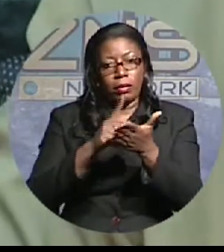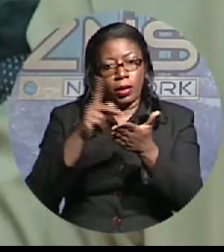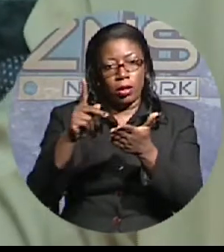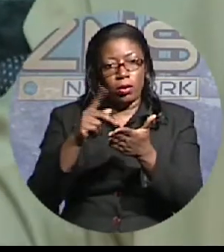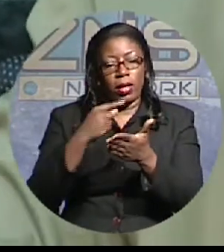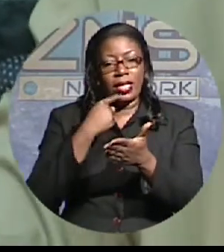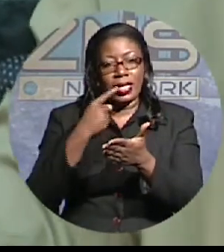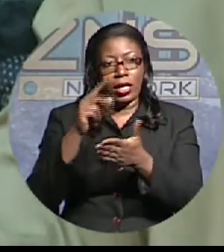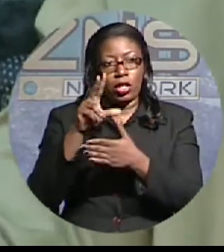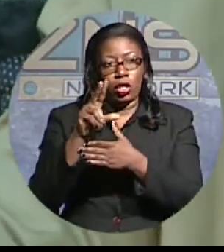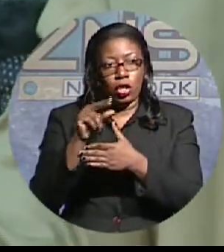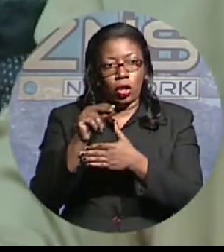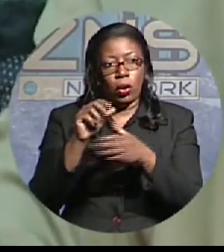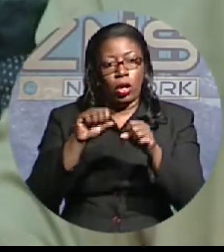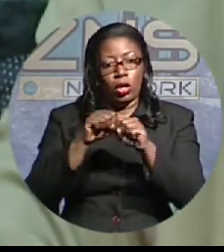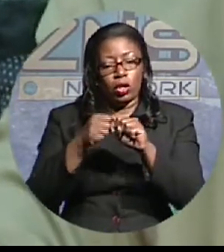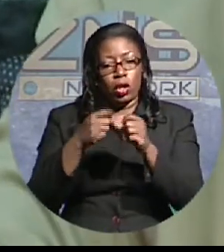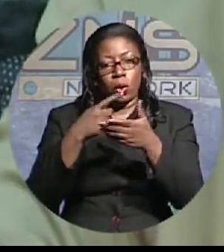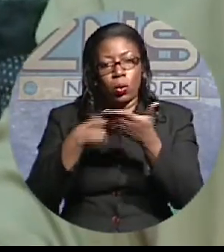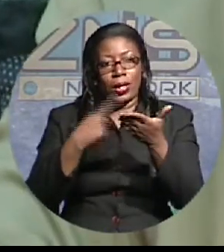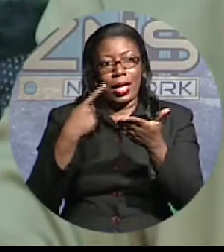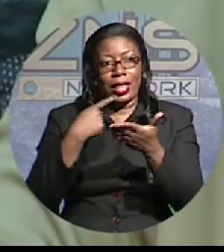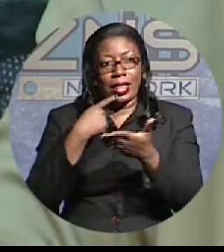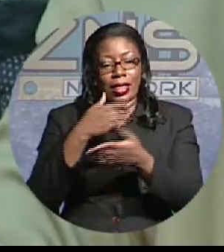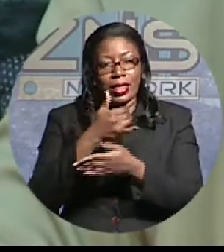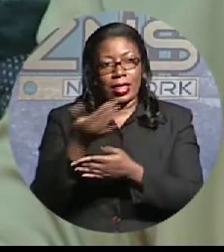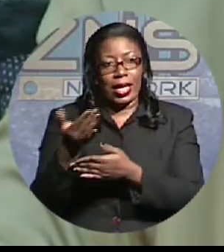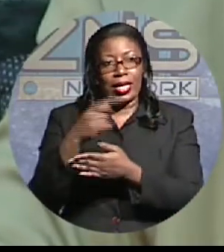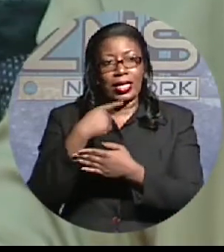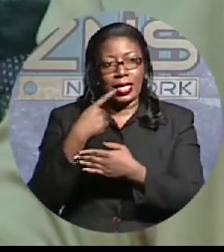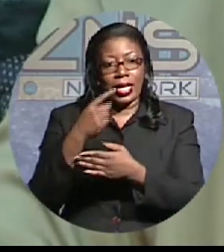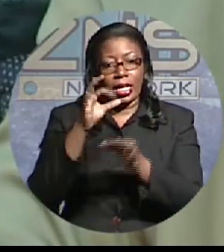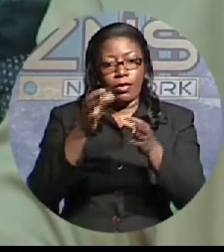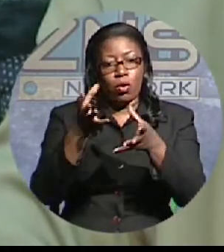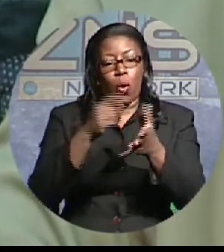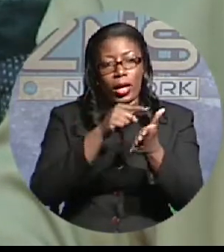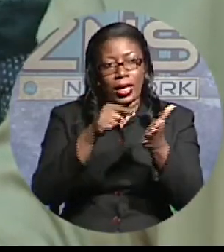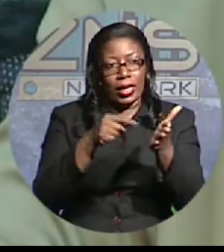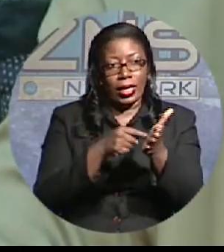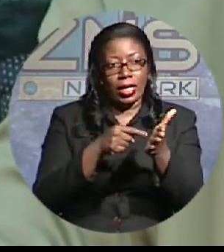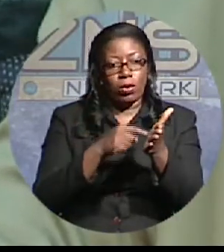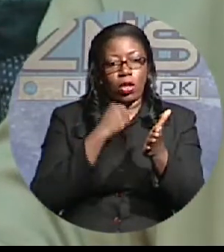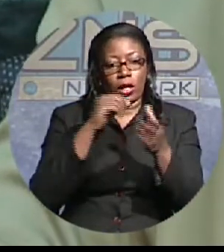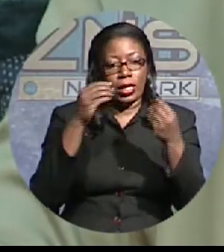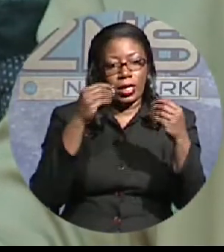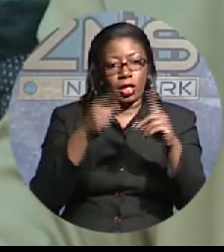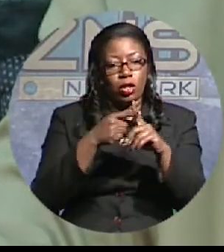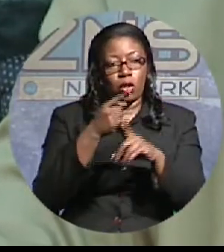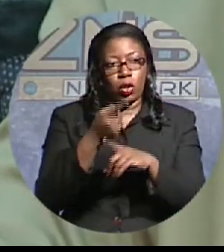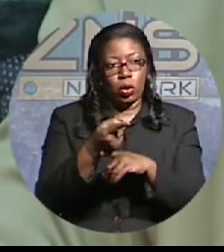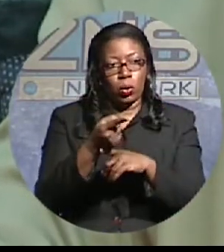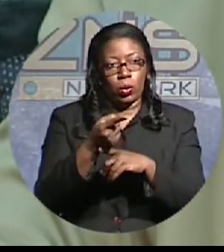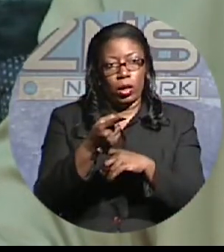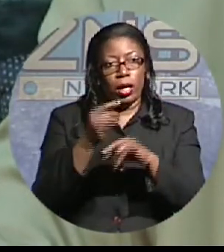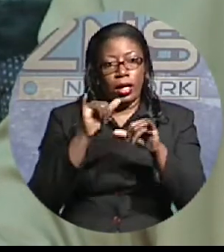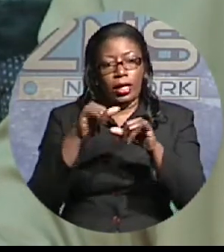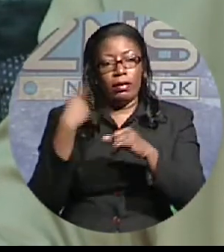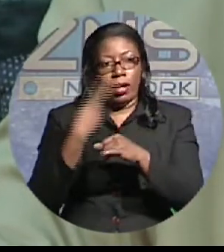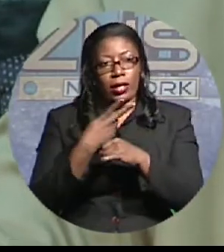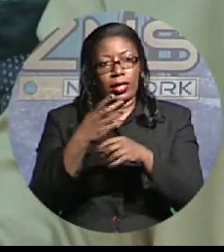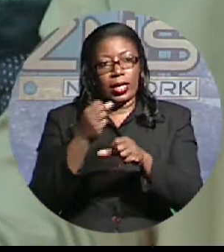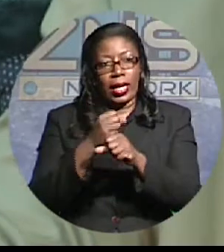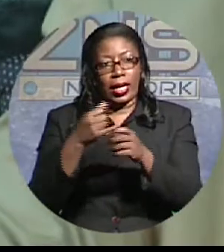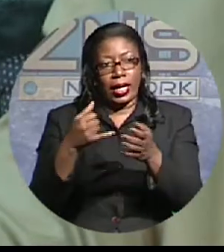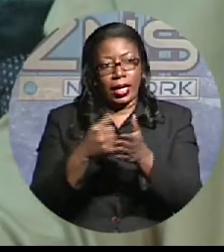Okay. Now, so what they said was, if you want this, because we won't sell it to you at any price, that only left us one way to get